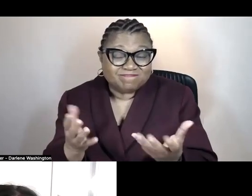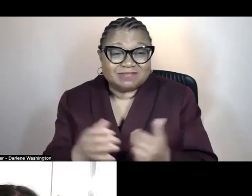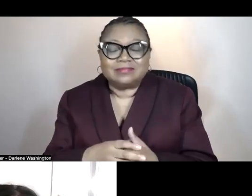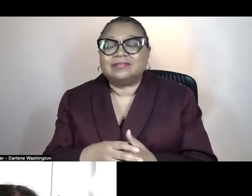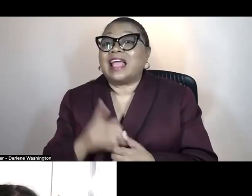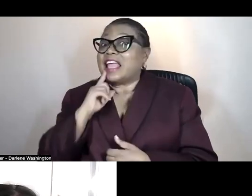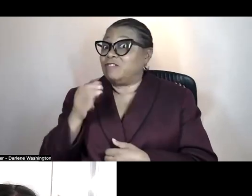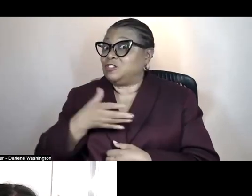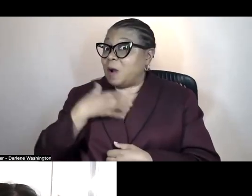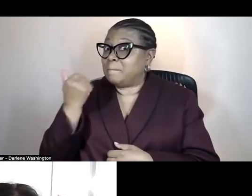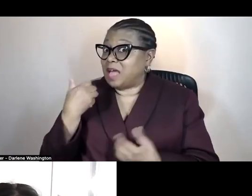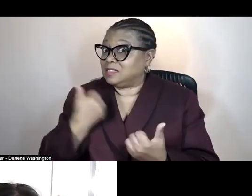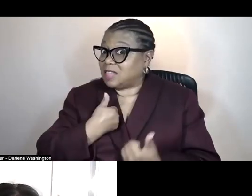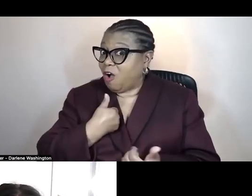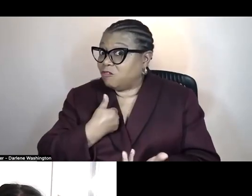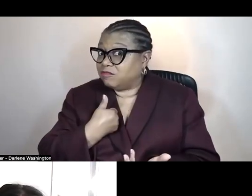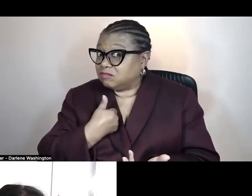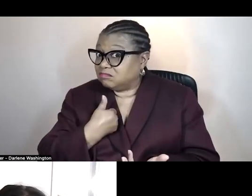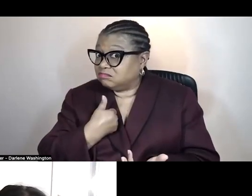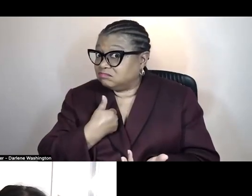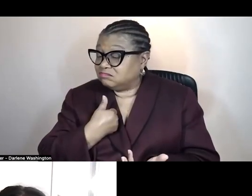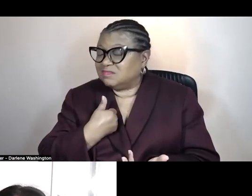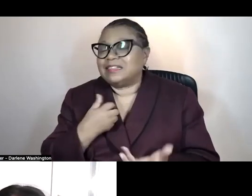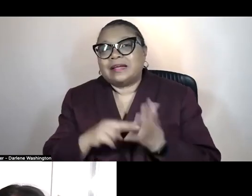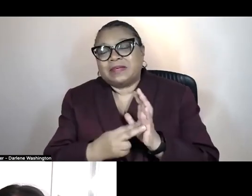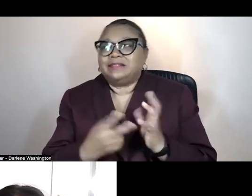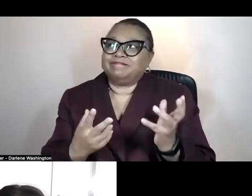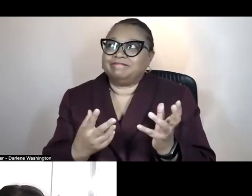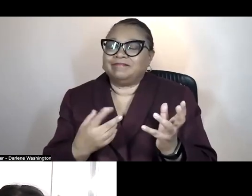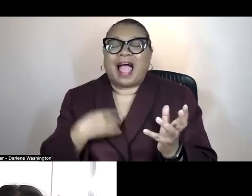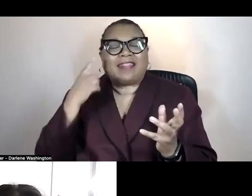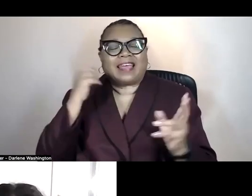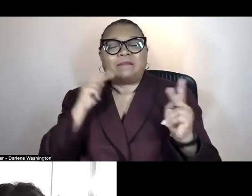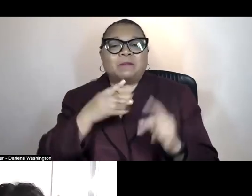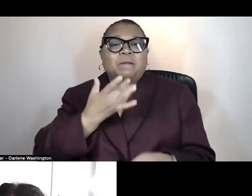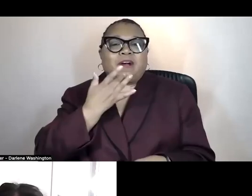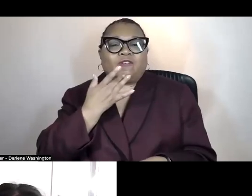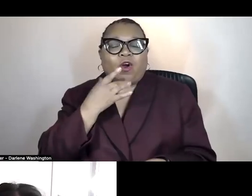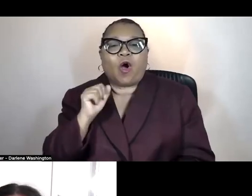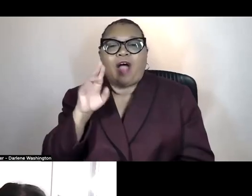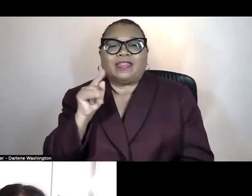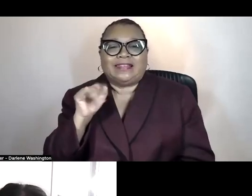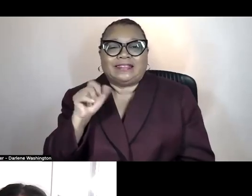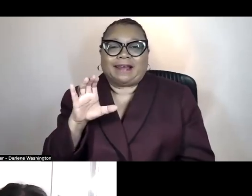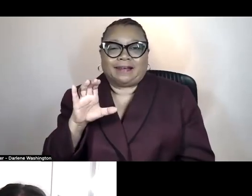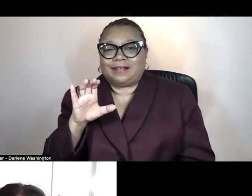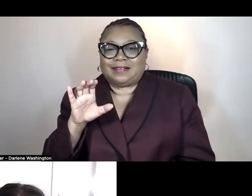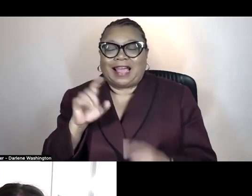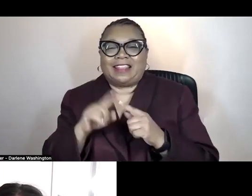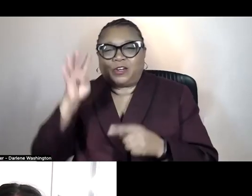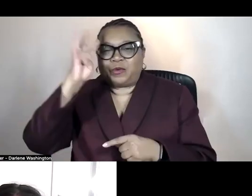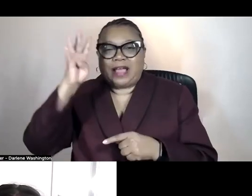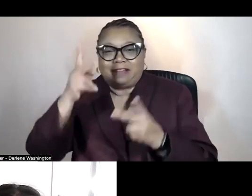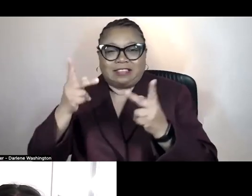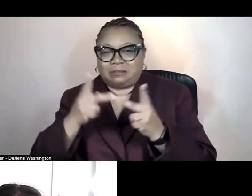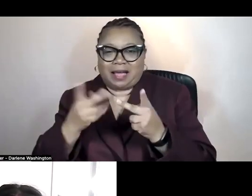If it's your best self, I mean, I think people prefer authentic content, especially in the creative